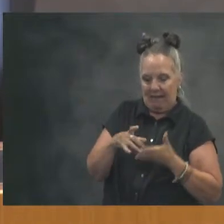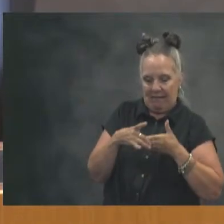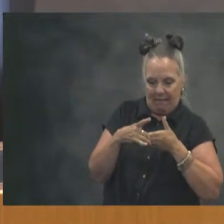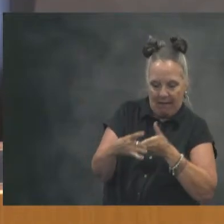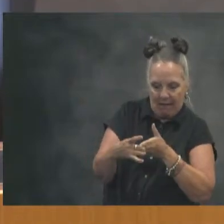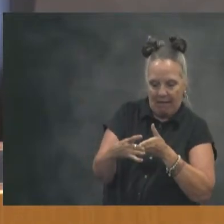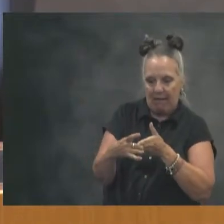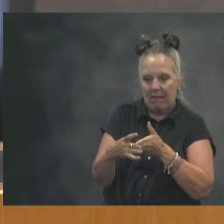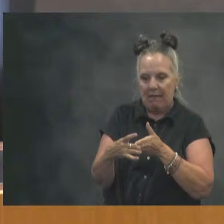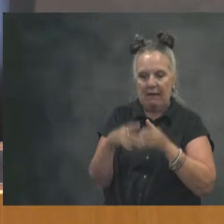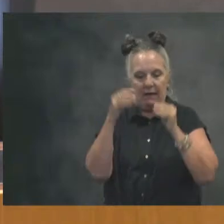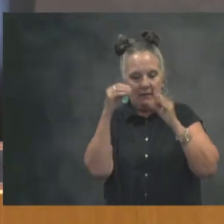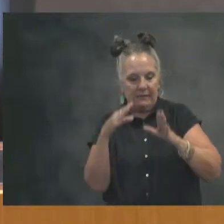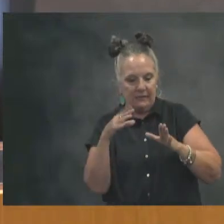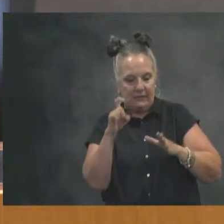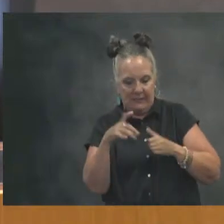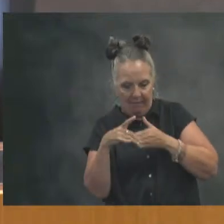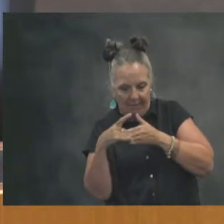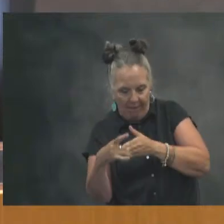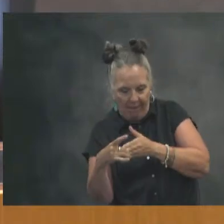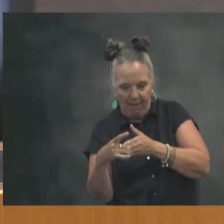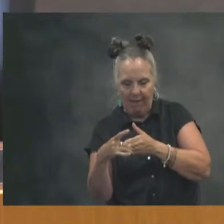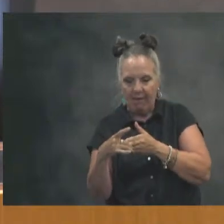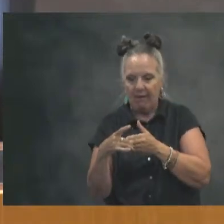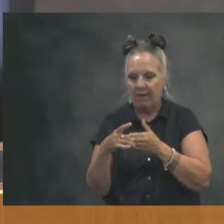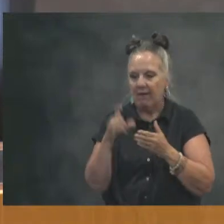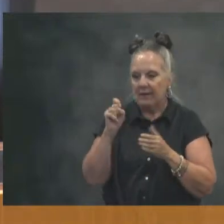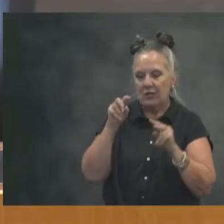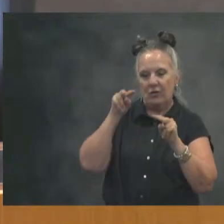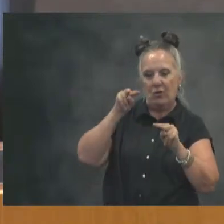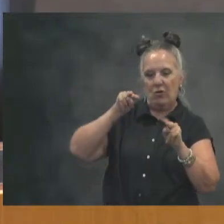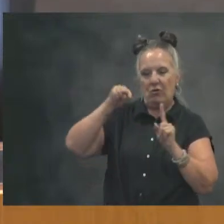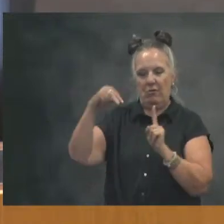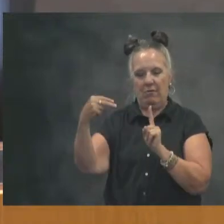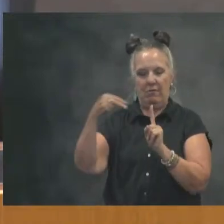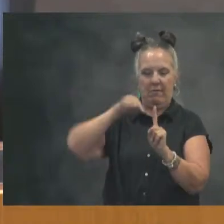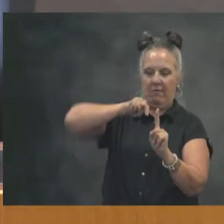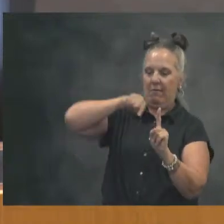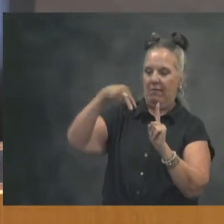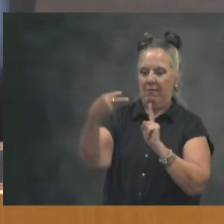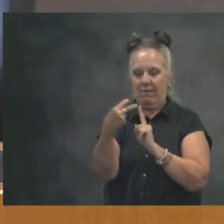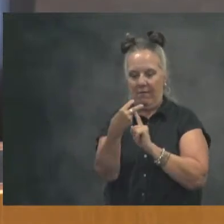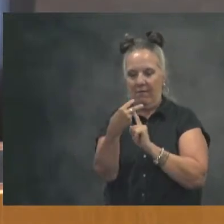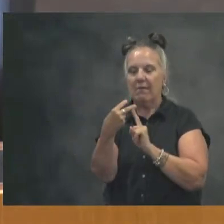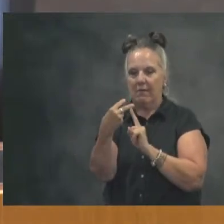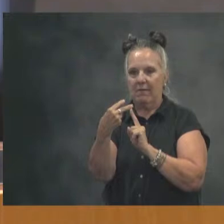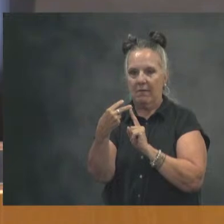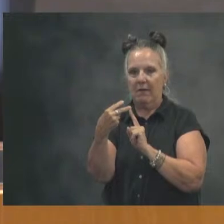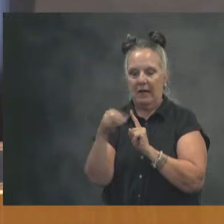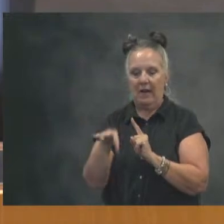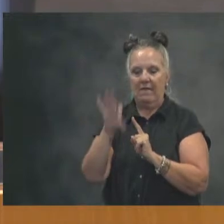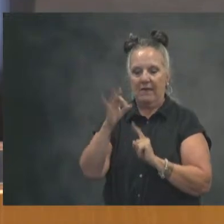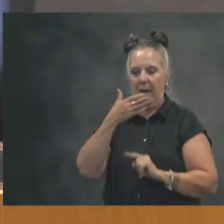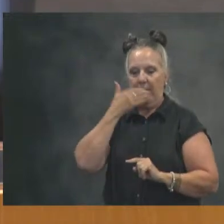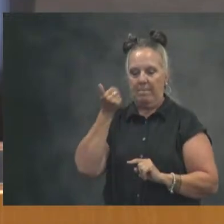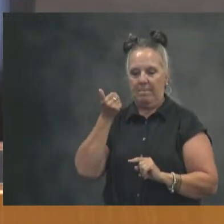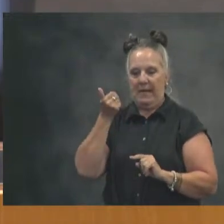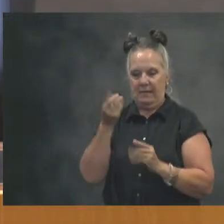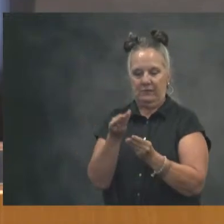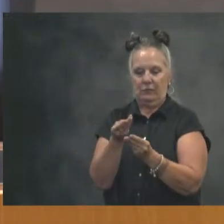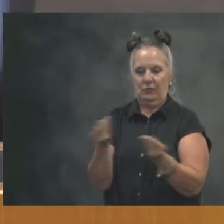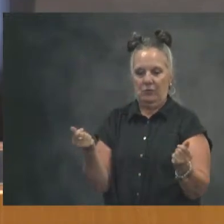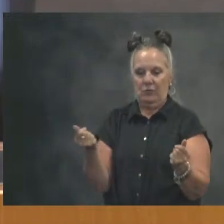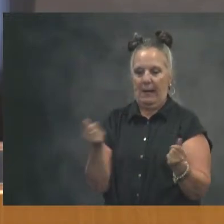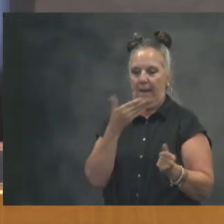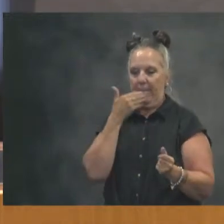guidance, the teacher needs guidance. They need to look at it from all different angles to find the best possible solution,